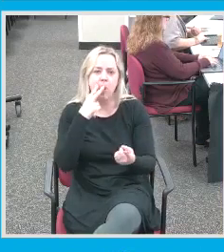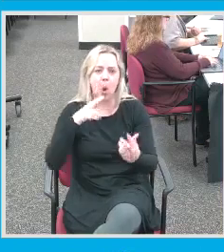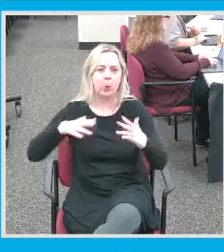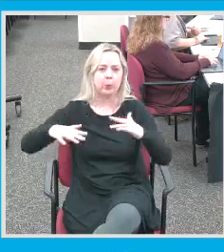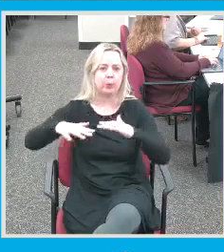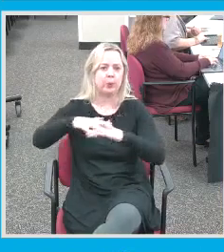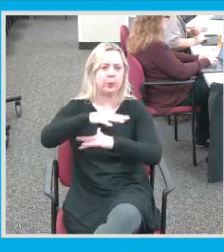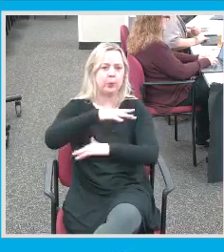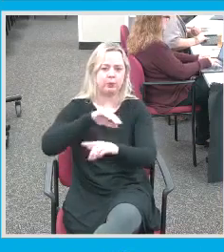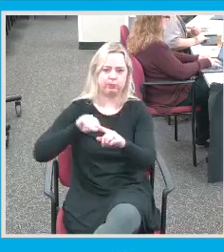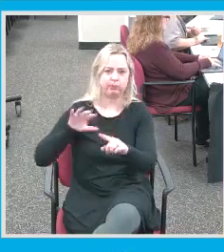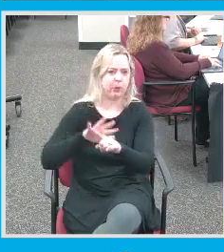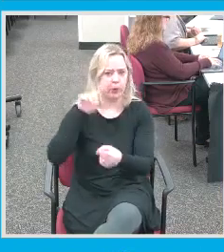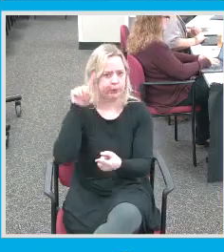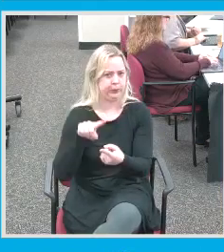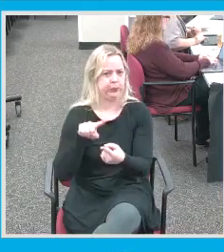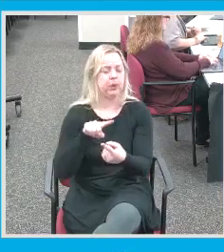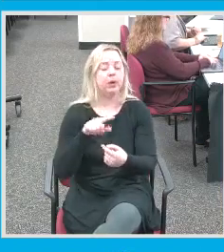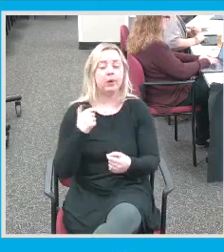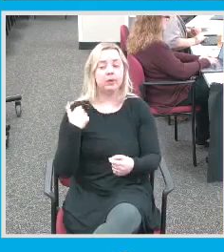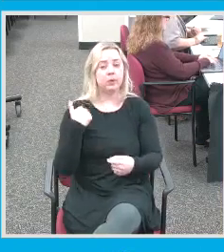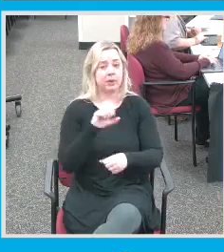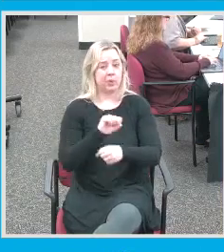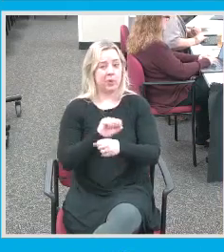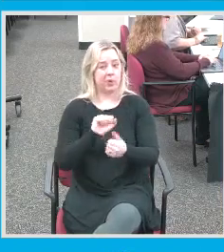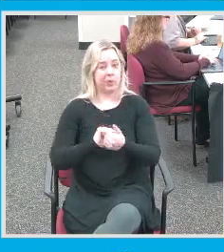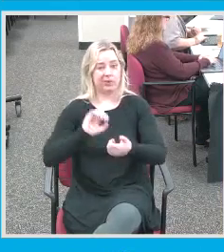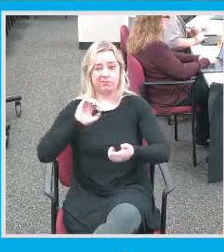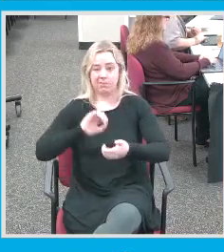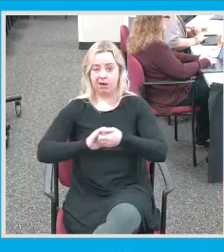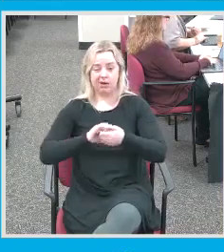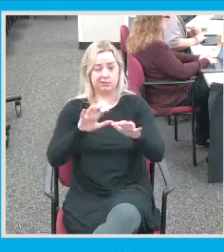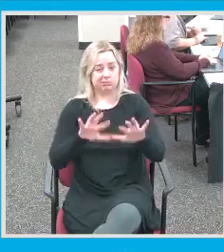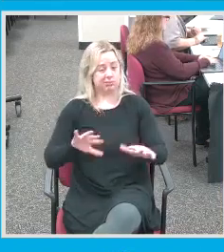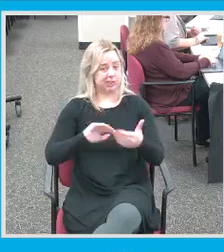within the community and with our community partners to address these goals.